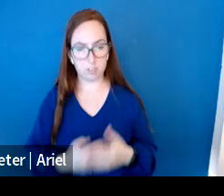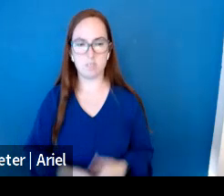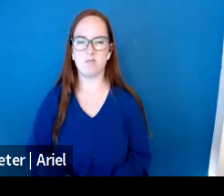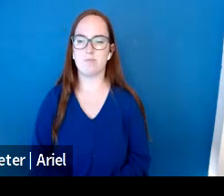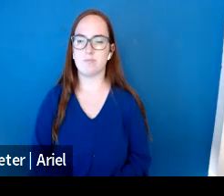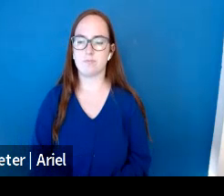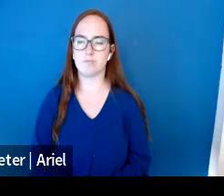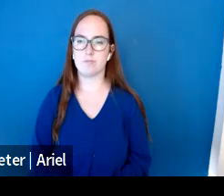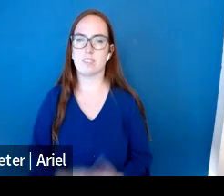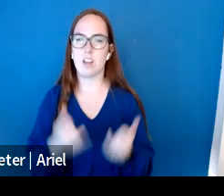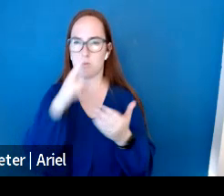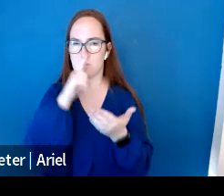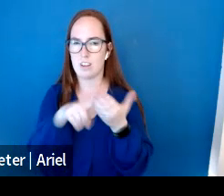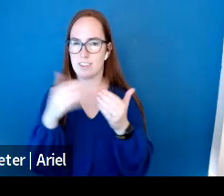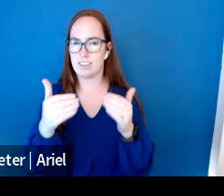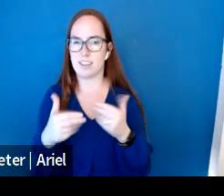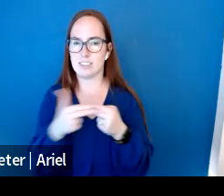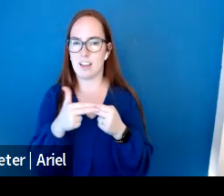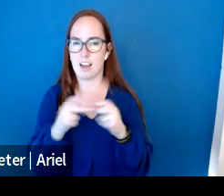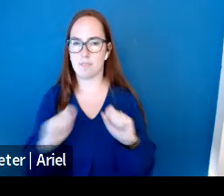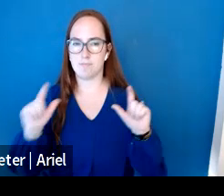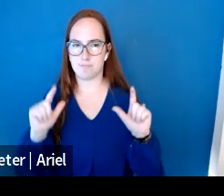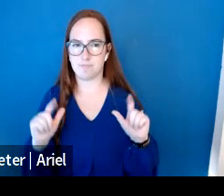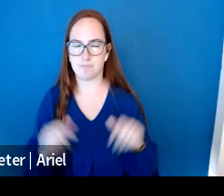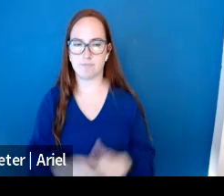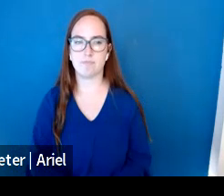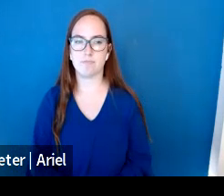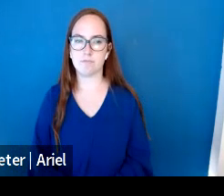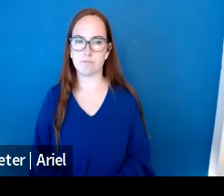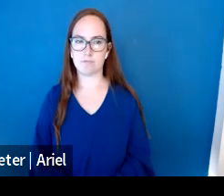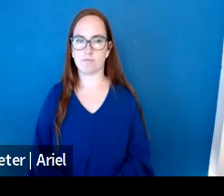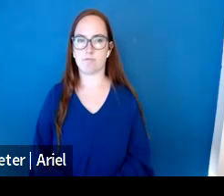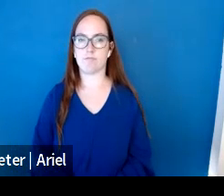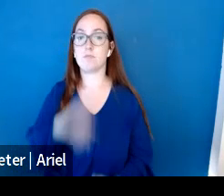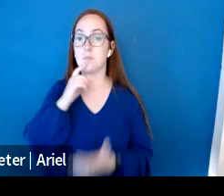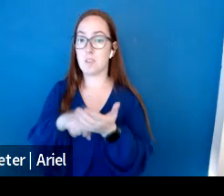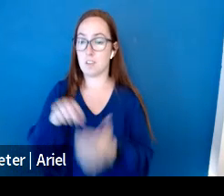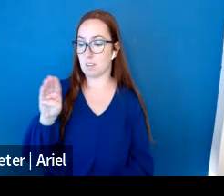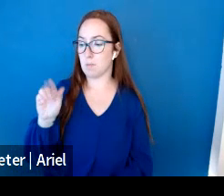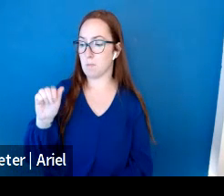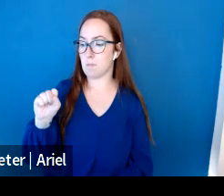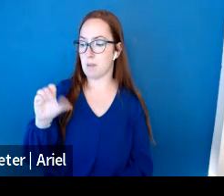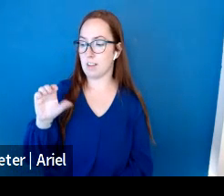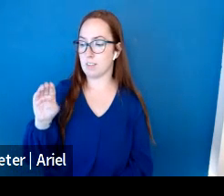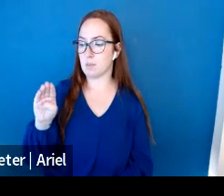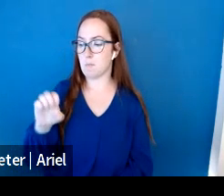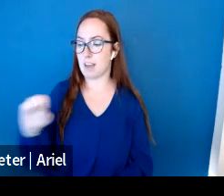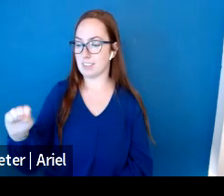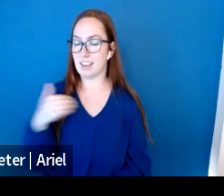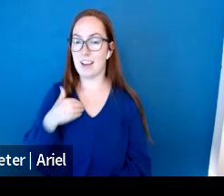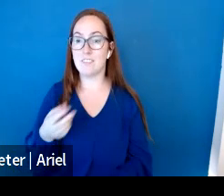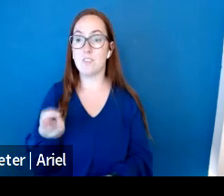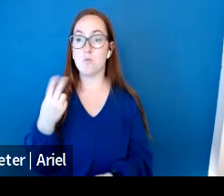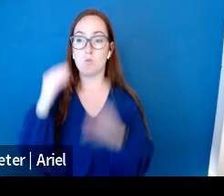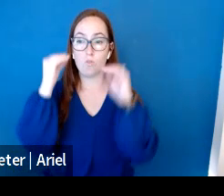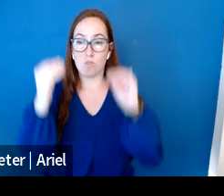Let's take a look at the next slide here. So you'll see that the BESS also has teacher and parent forms. And this is a